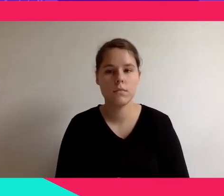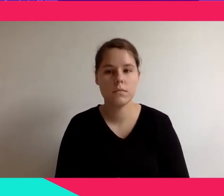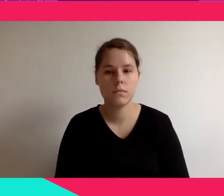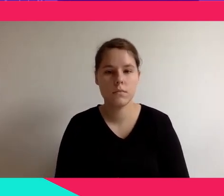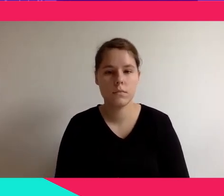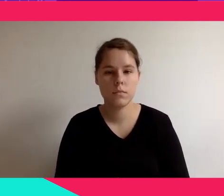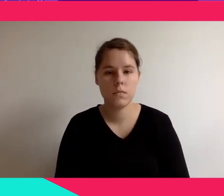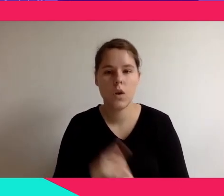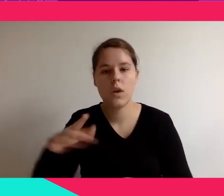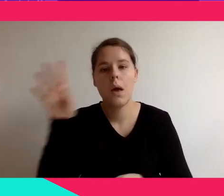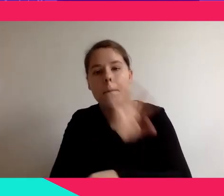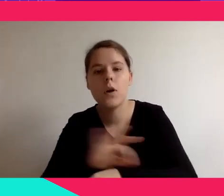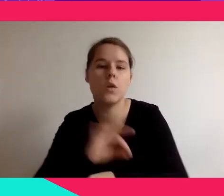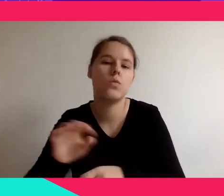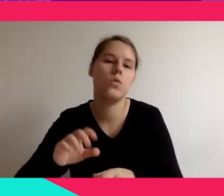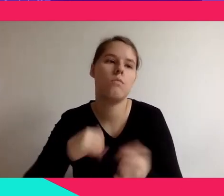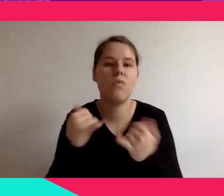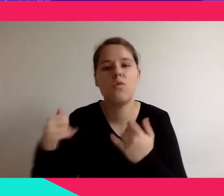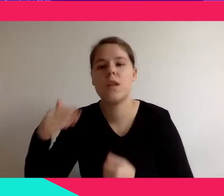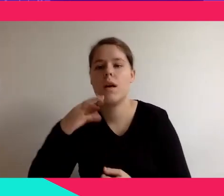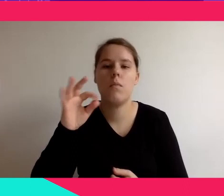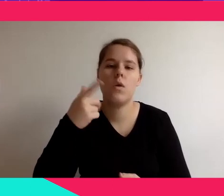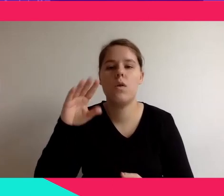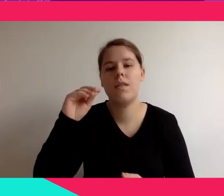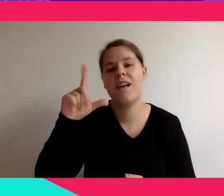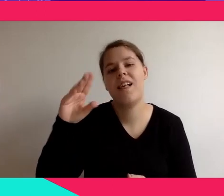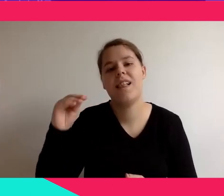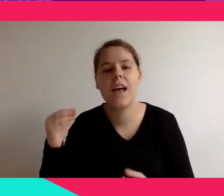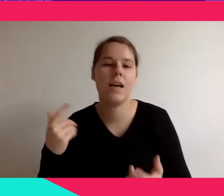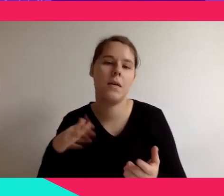on a marketplace, a bit like Etsy, but for 3D geeks.